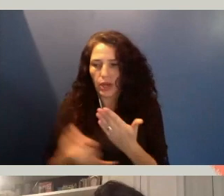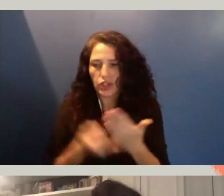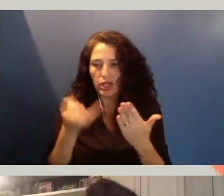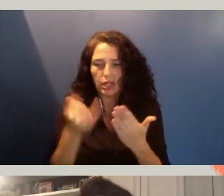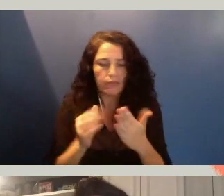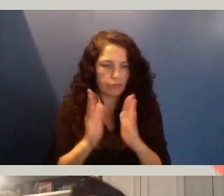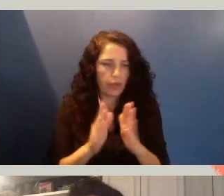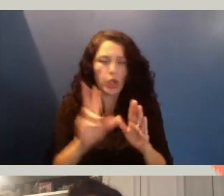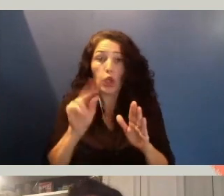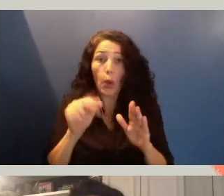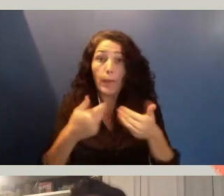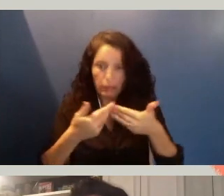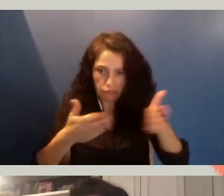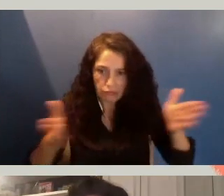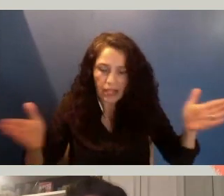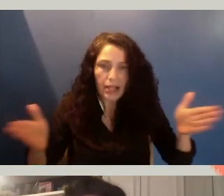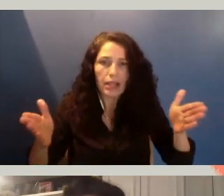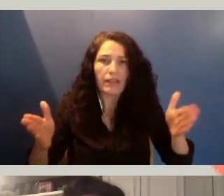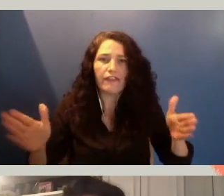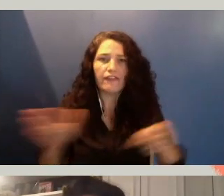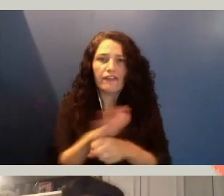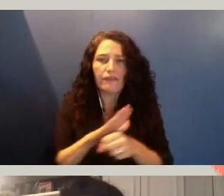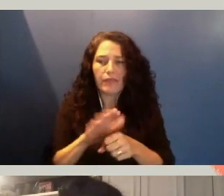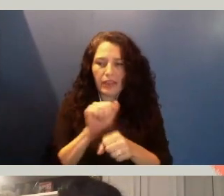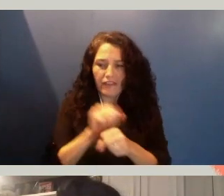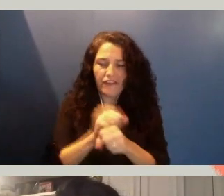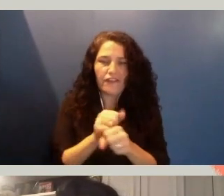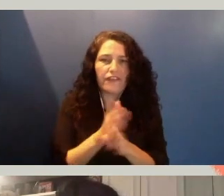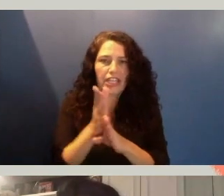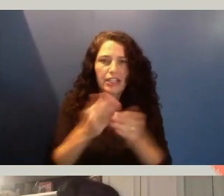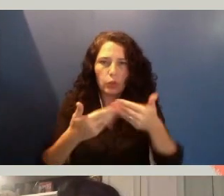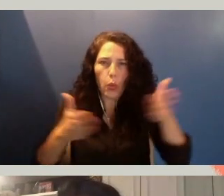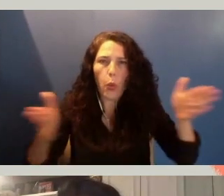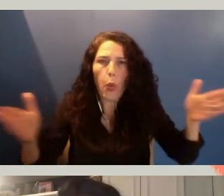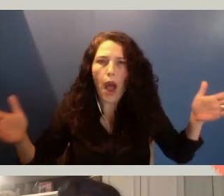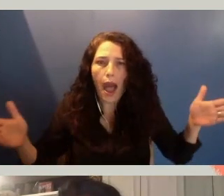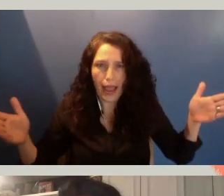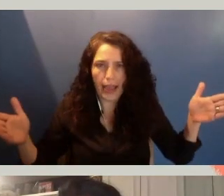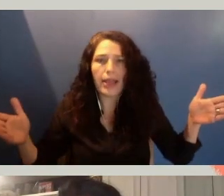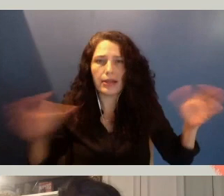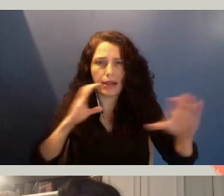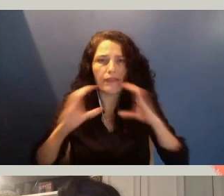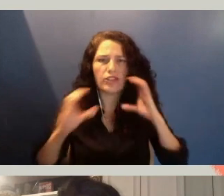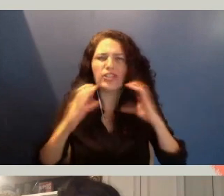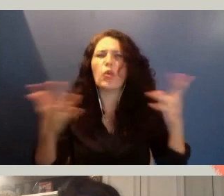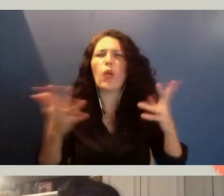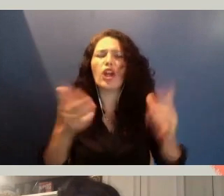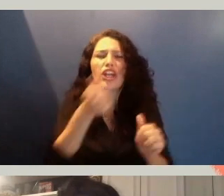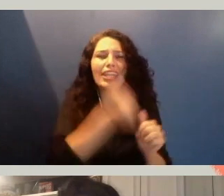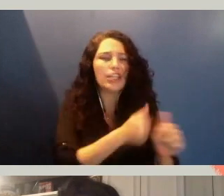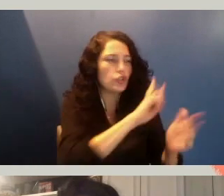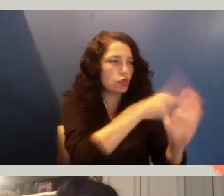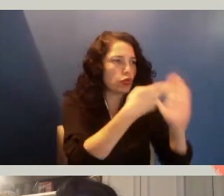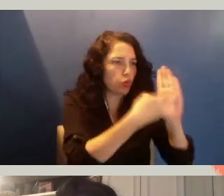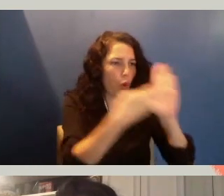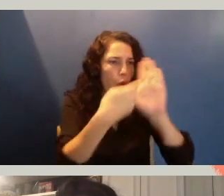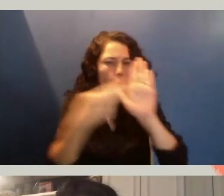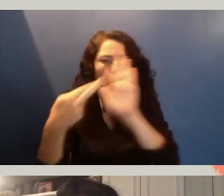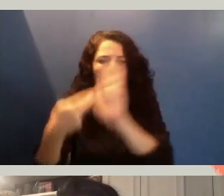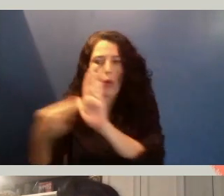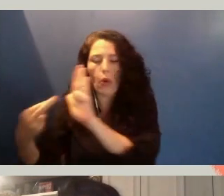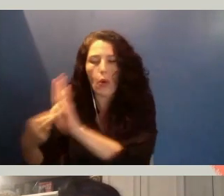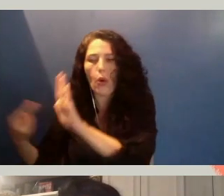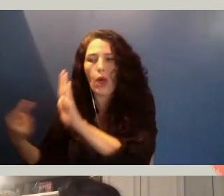understanding what are each of our roles within that at each step at each phase of the filmmaking and in partnership with the